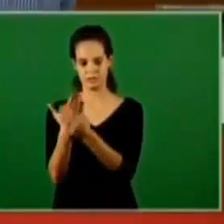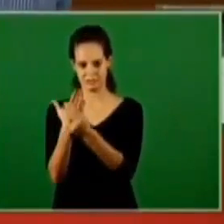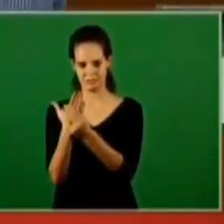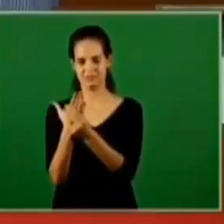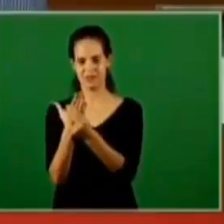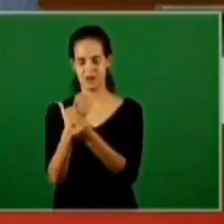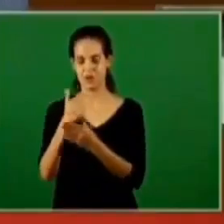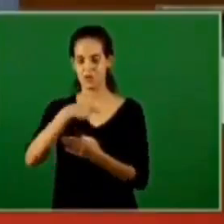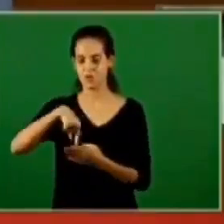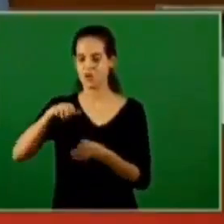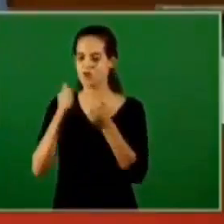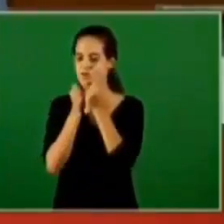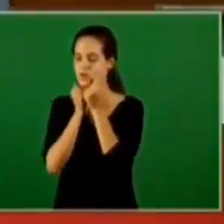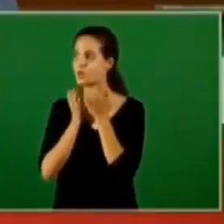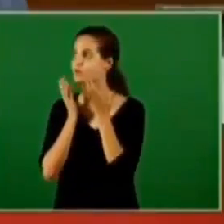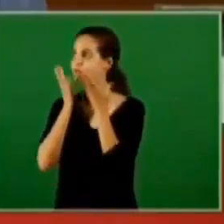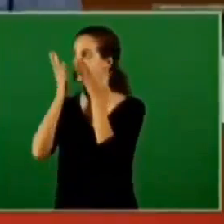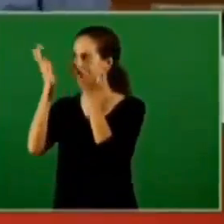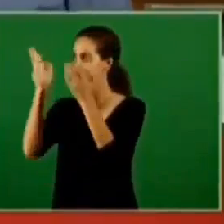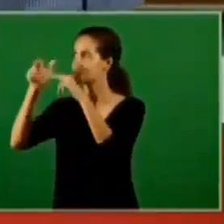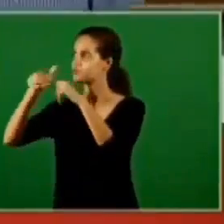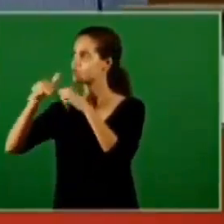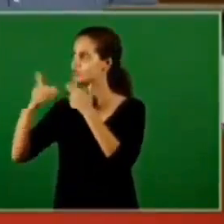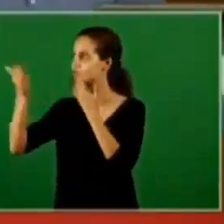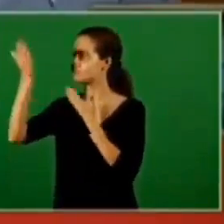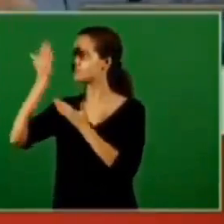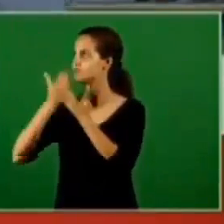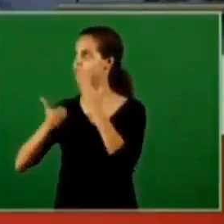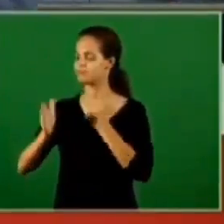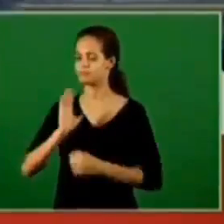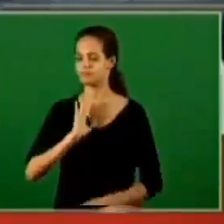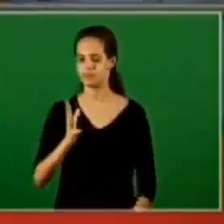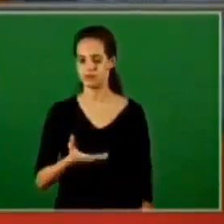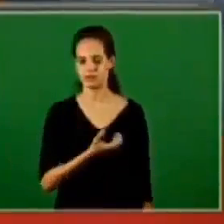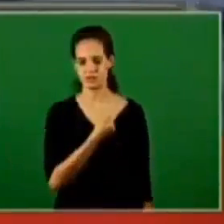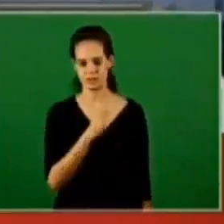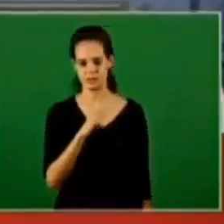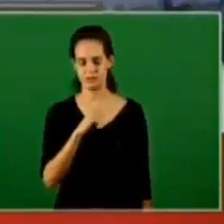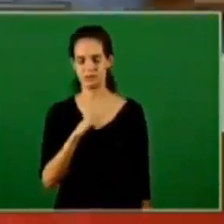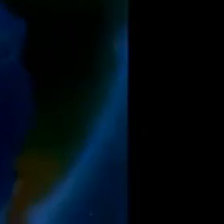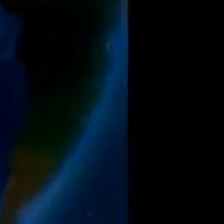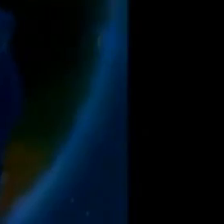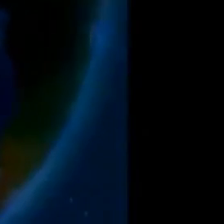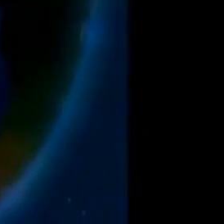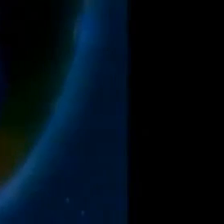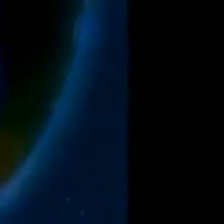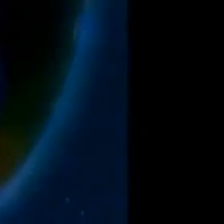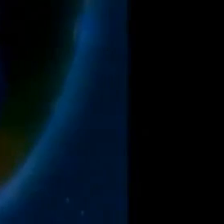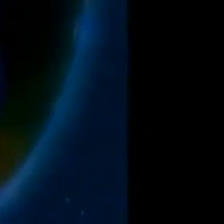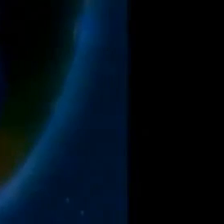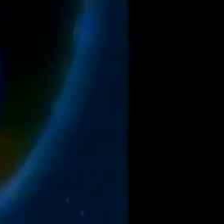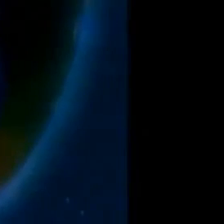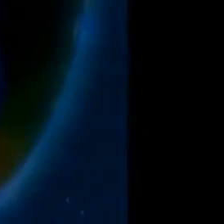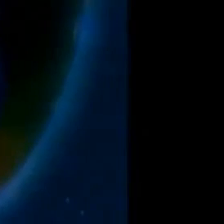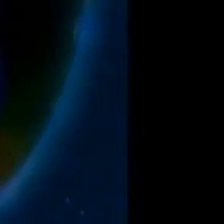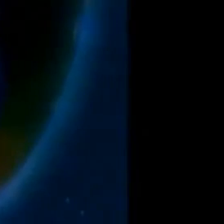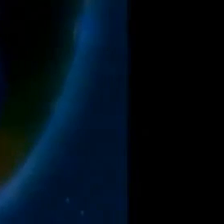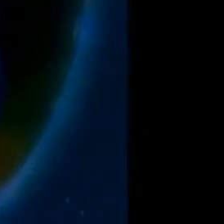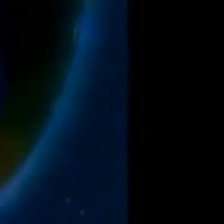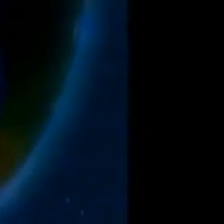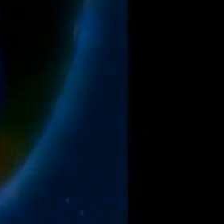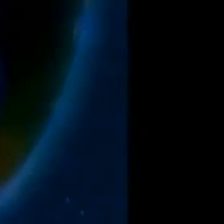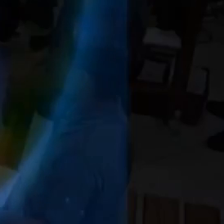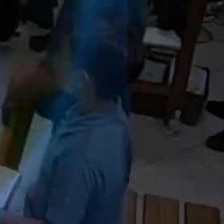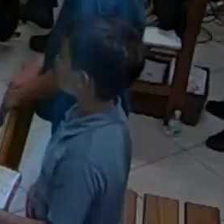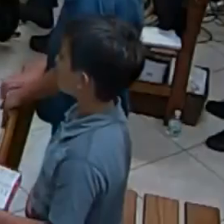the mouth confession is made unto salvation. Hallelujah. Glory